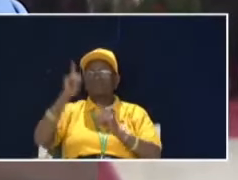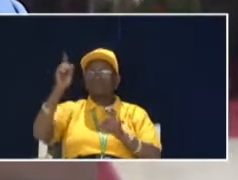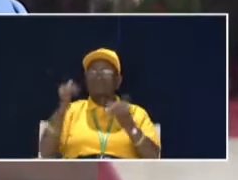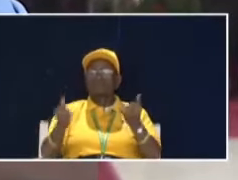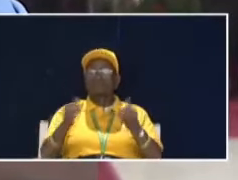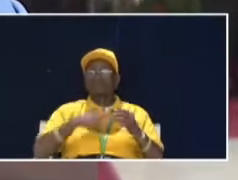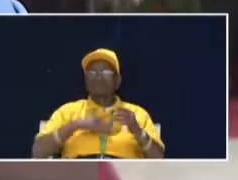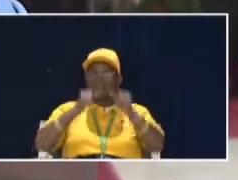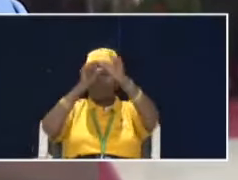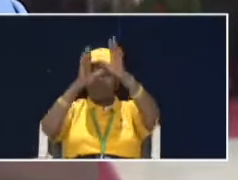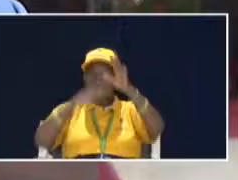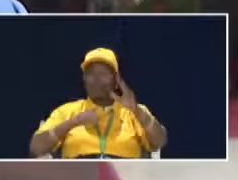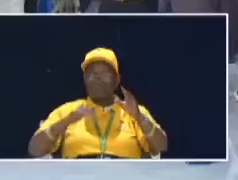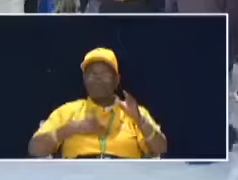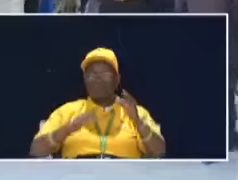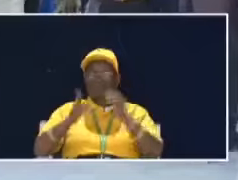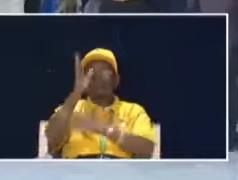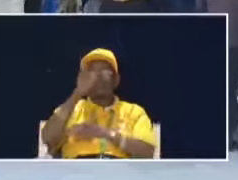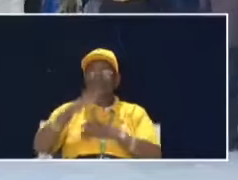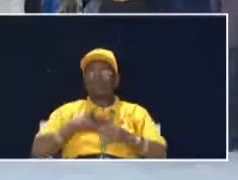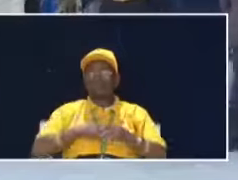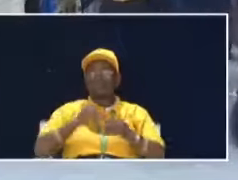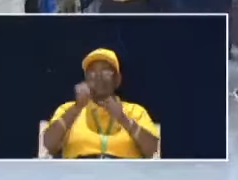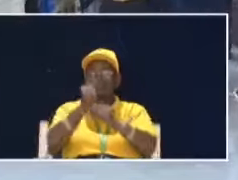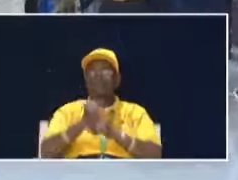my God. Please receive them.